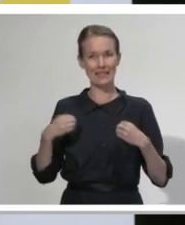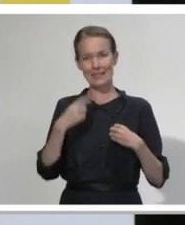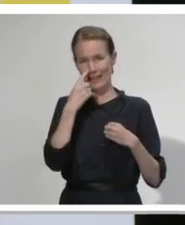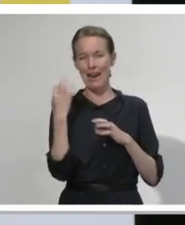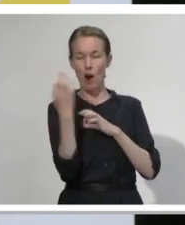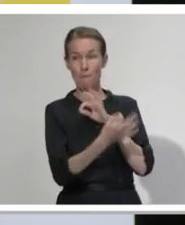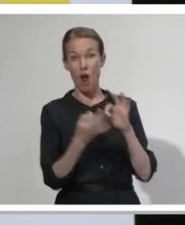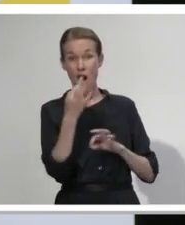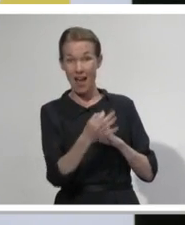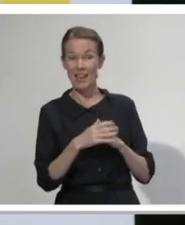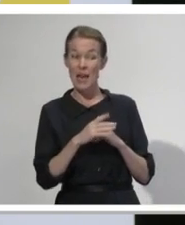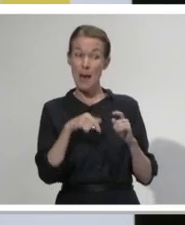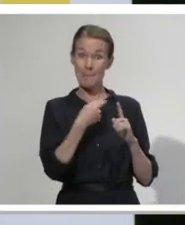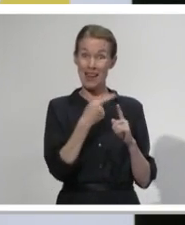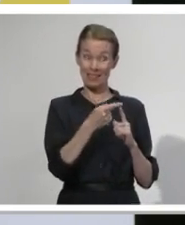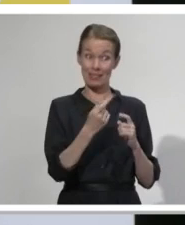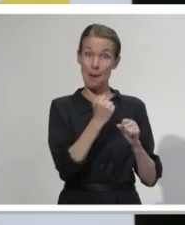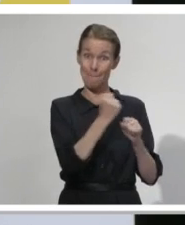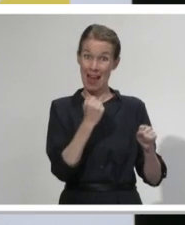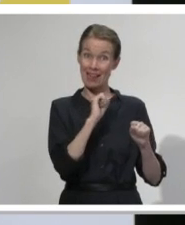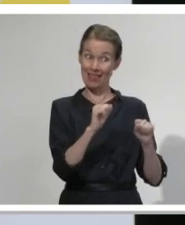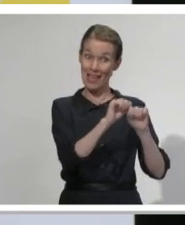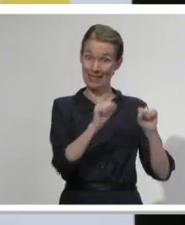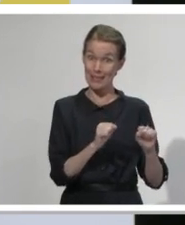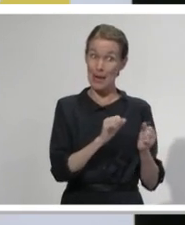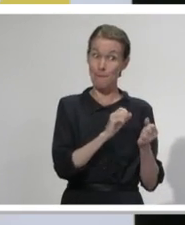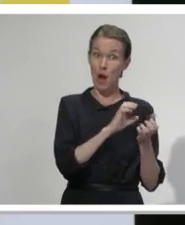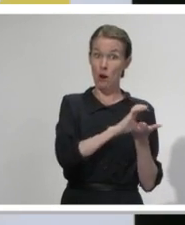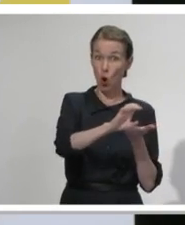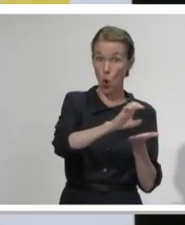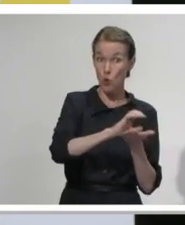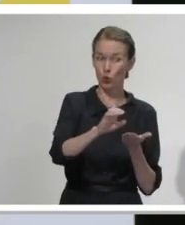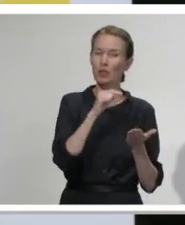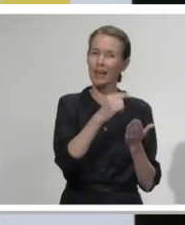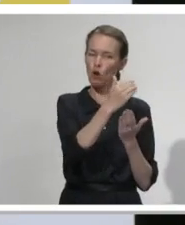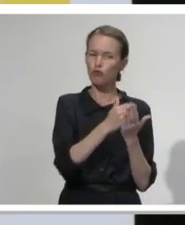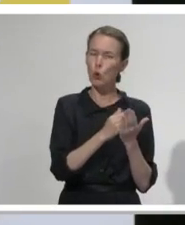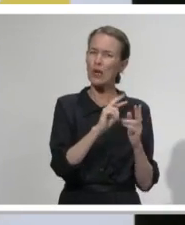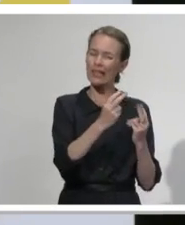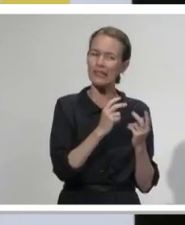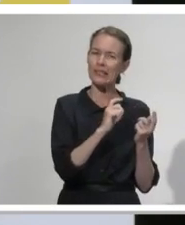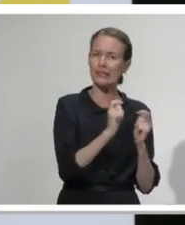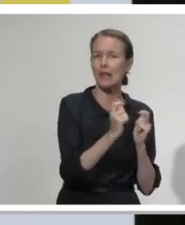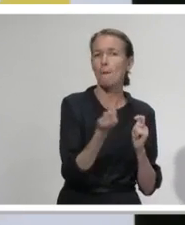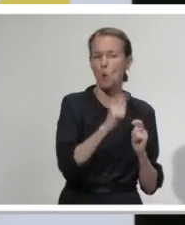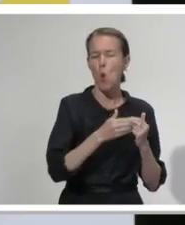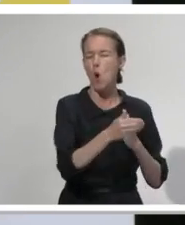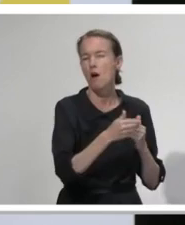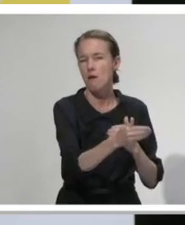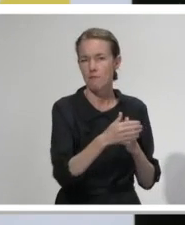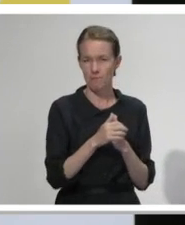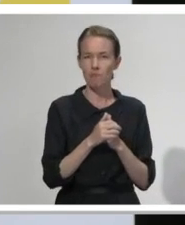and we're looking at some other changes in the future to make sure the scheme operates well. So I'll have a bit more to say about that. I think what we've got now